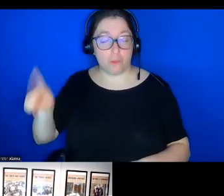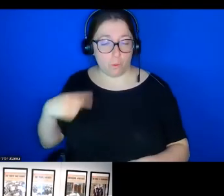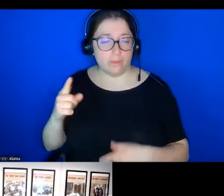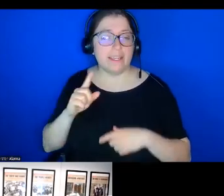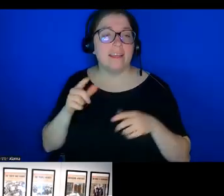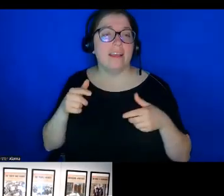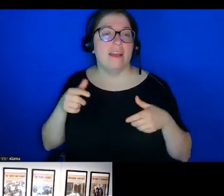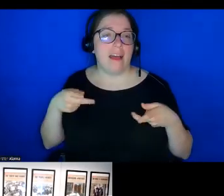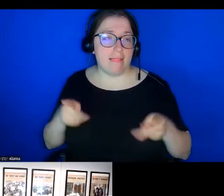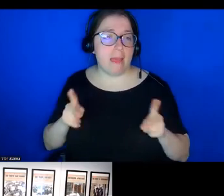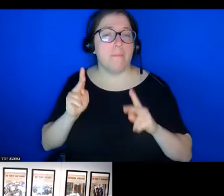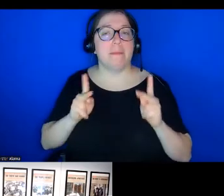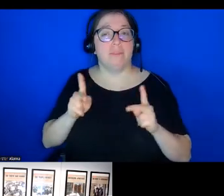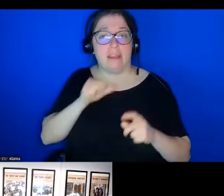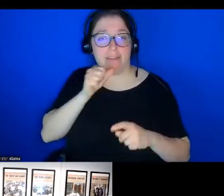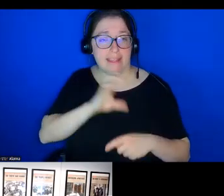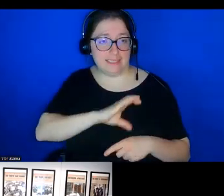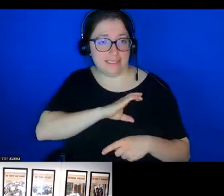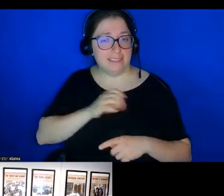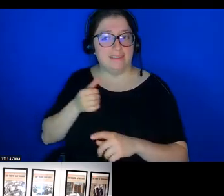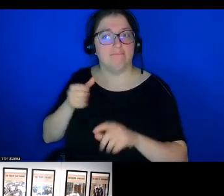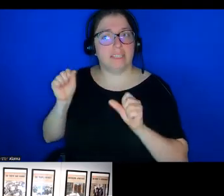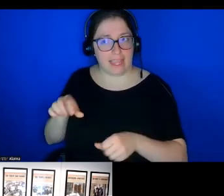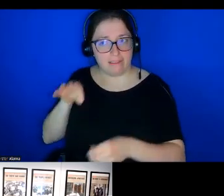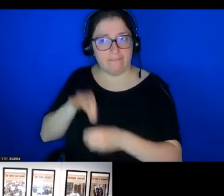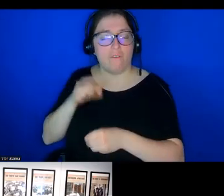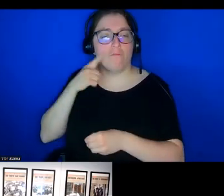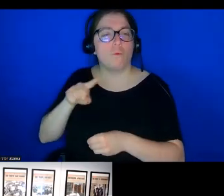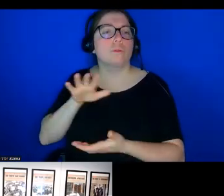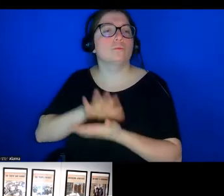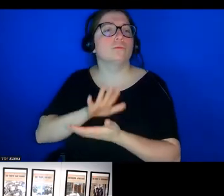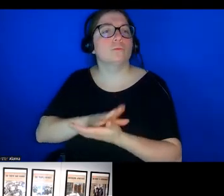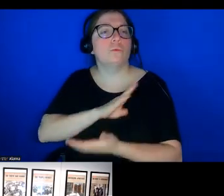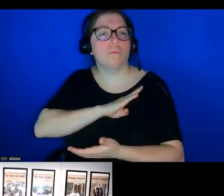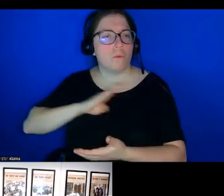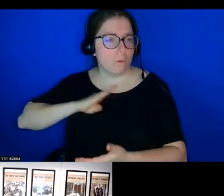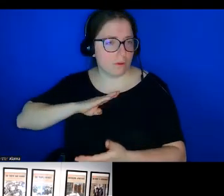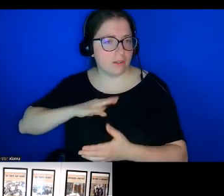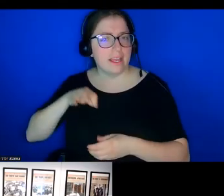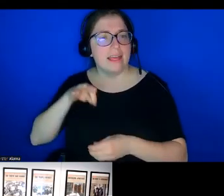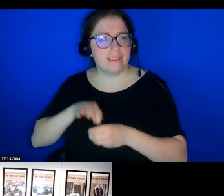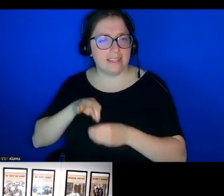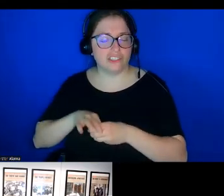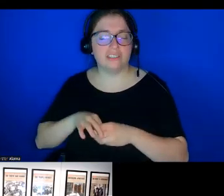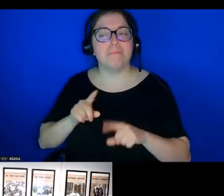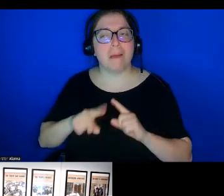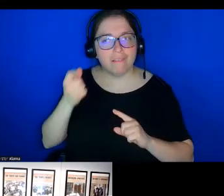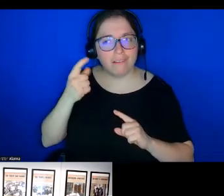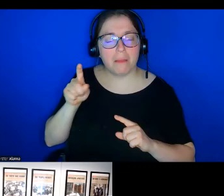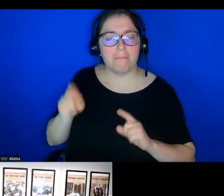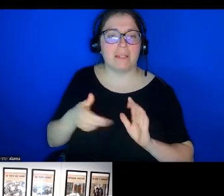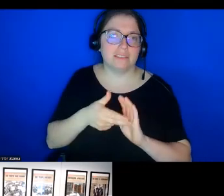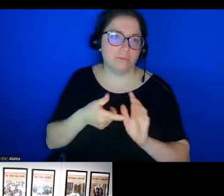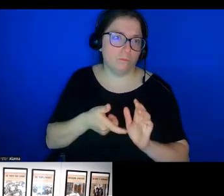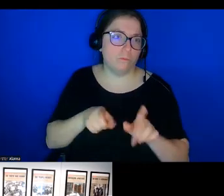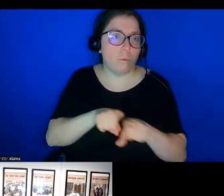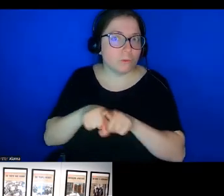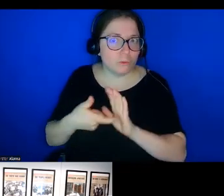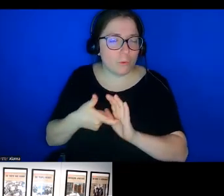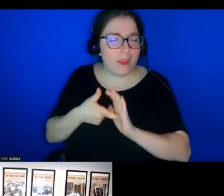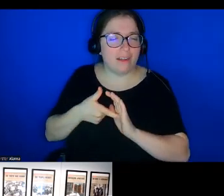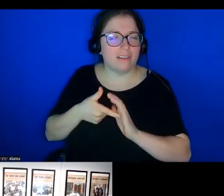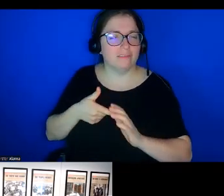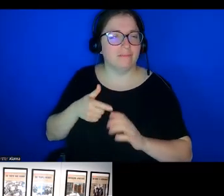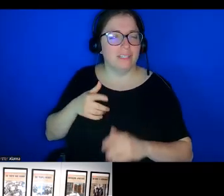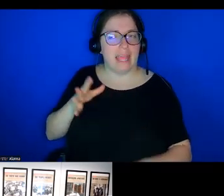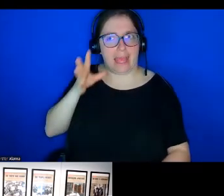vote in uh school board elections but to do that you have to be a parent um and we know that they only have maybe a few dozen